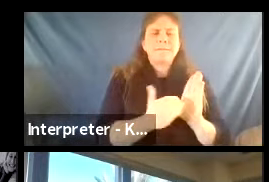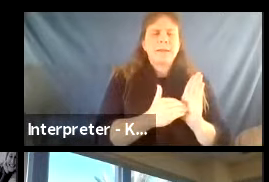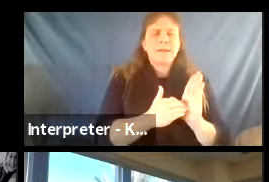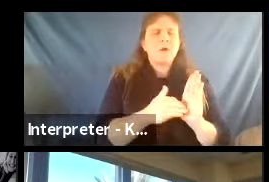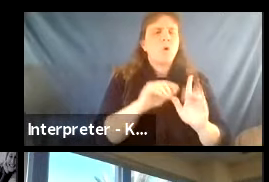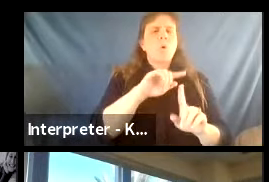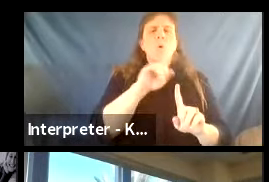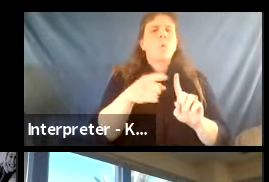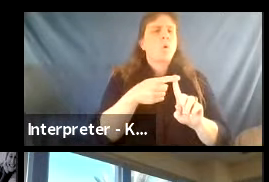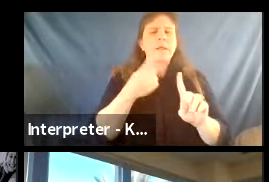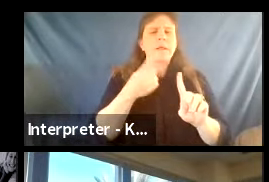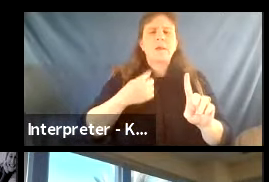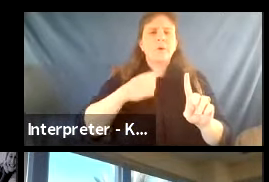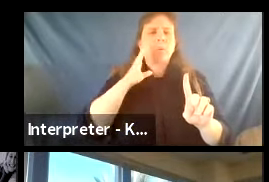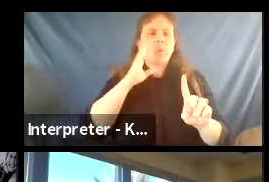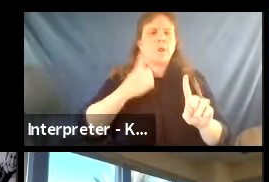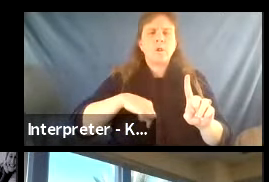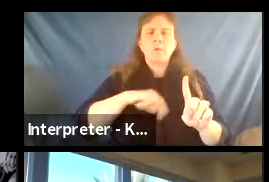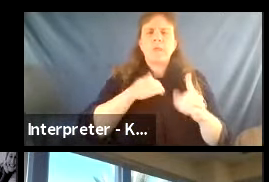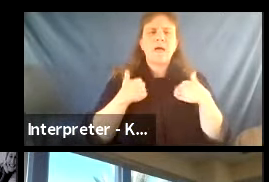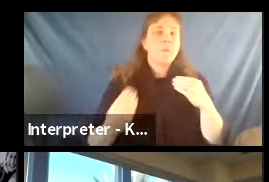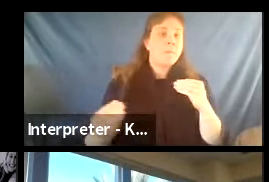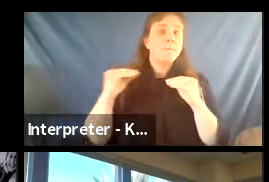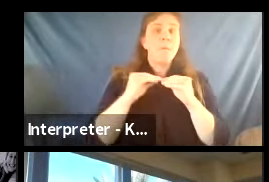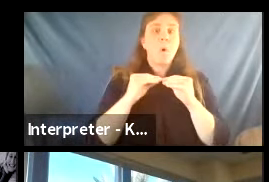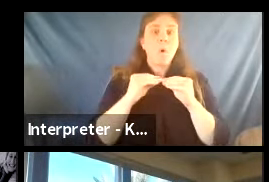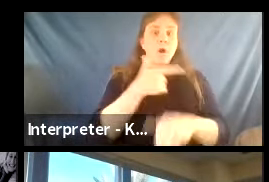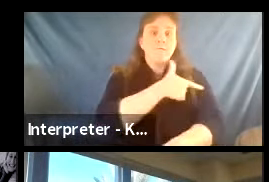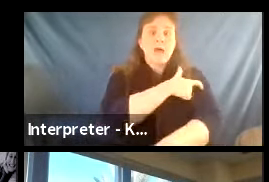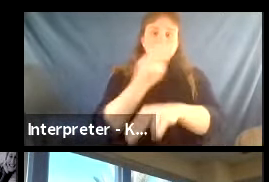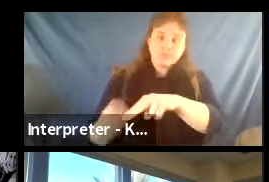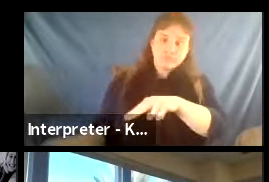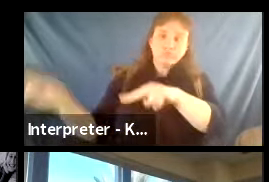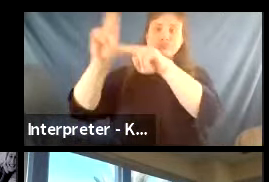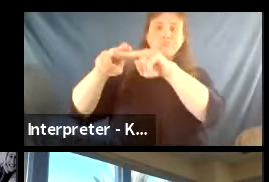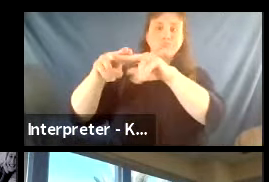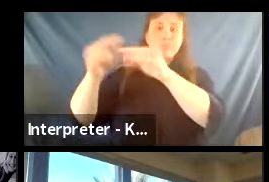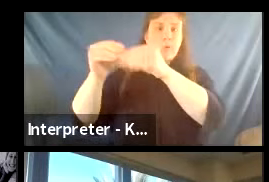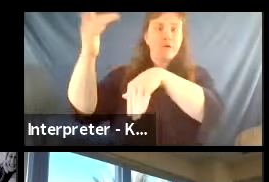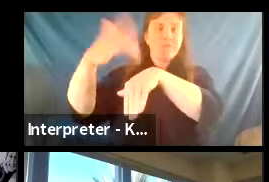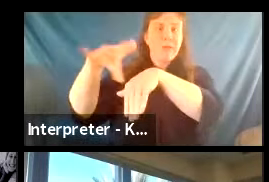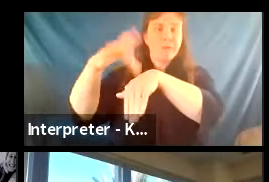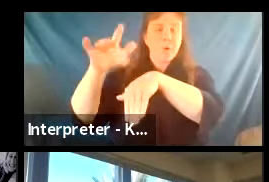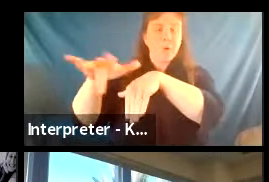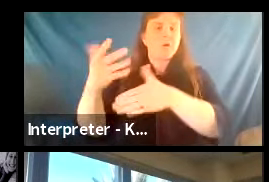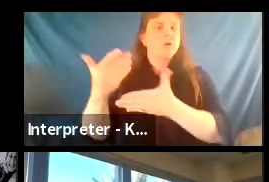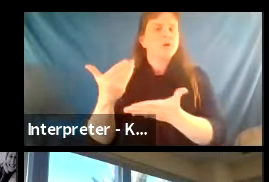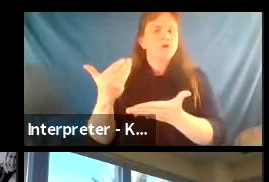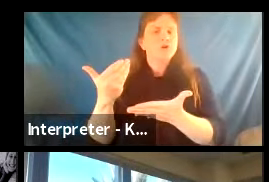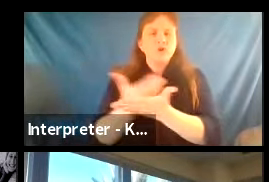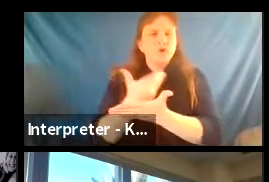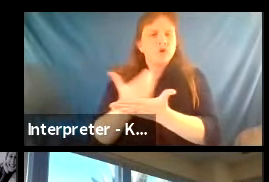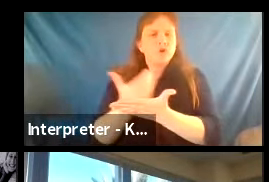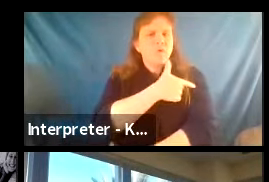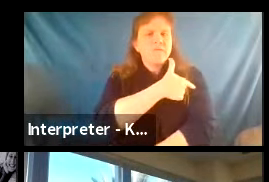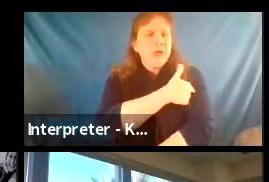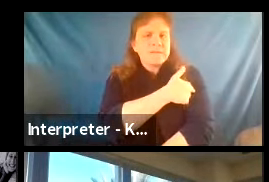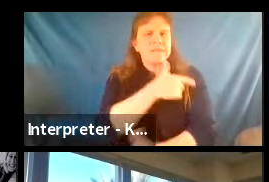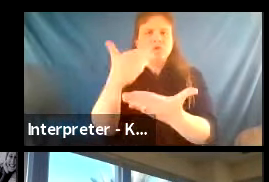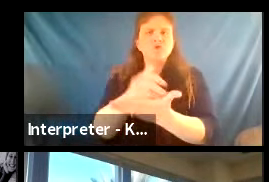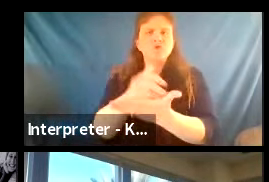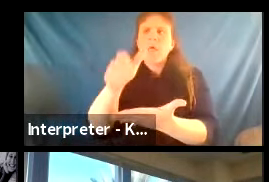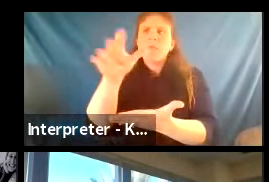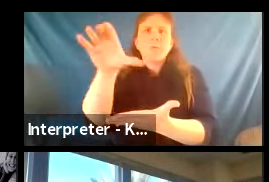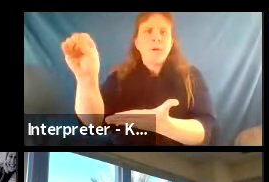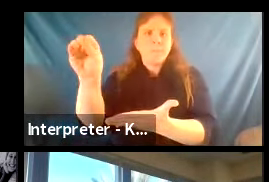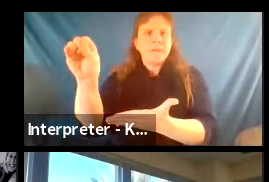up of vaccines production to happen? When are the new vaccines going to come online that will help with the volume? You could